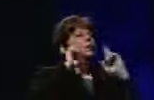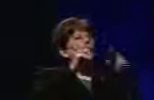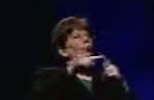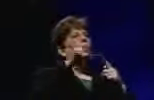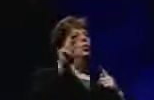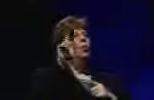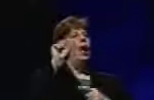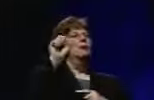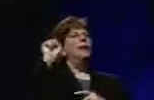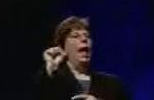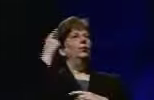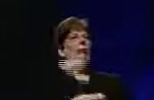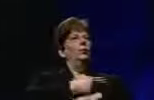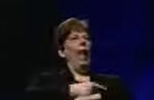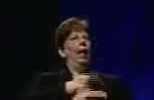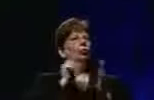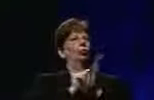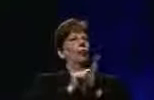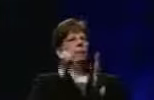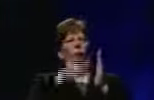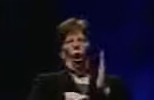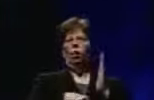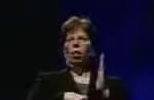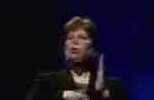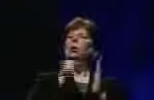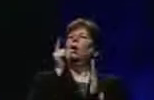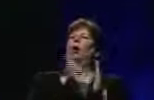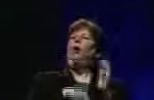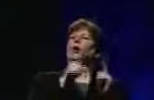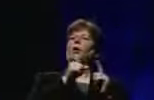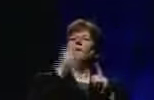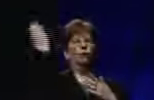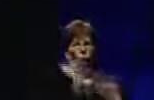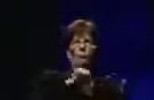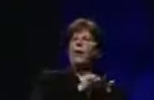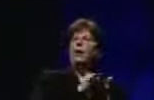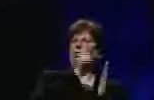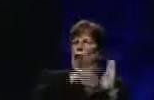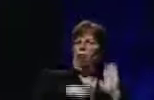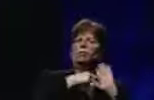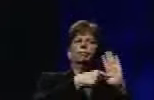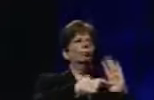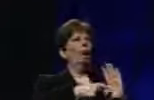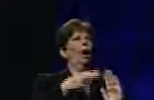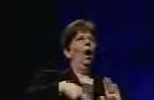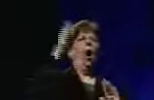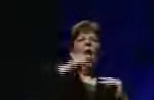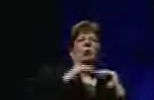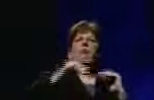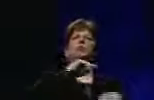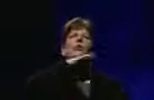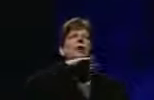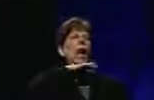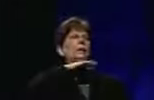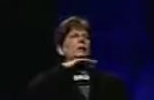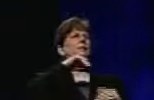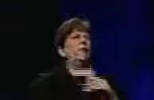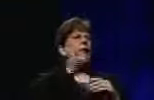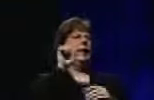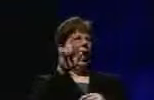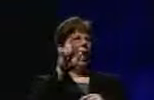Today article, a series of articles that came out, front page articles, and said, listen, there's high levels of contaminants in the